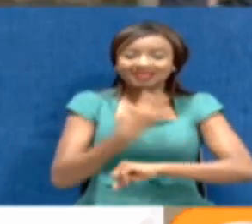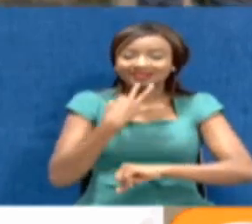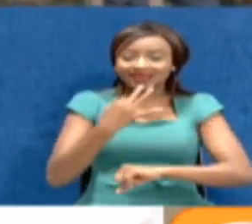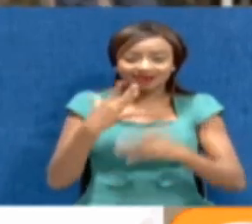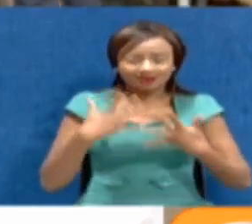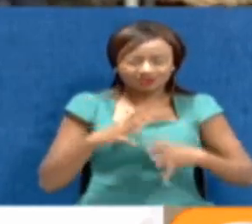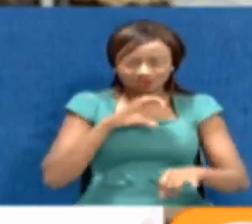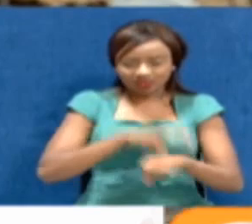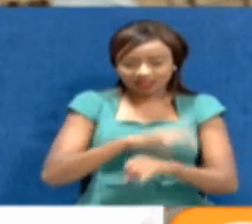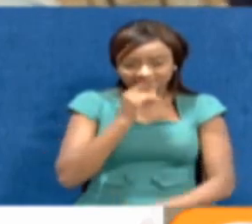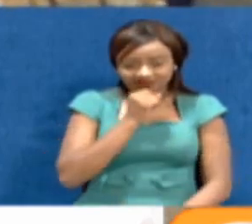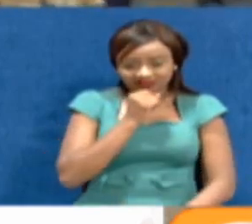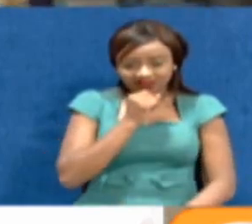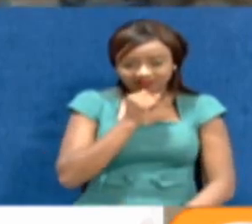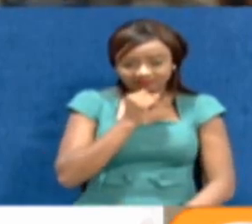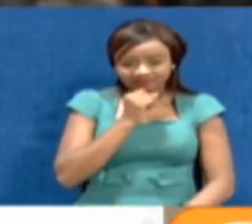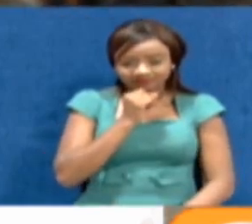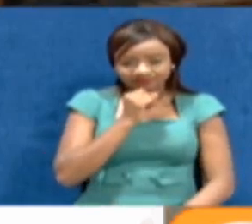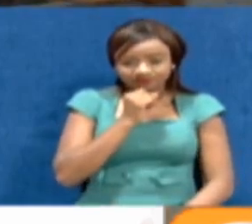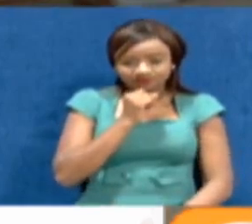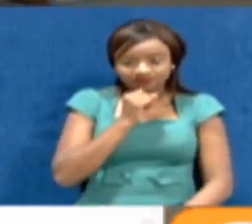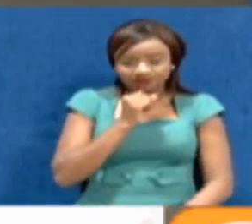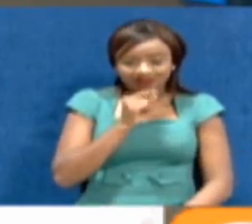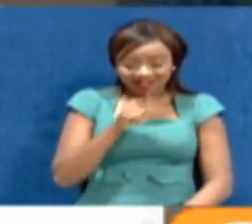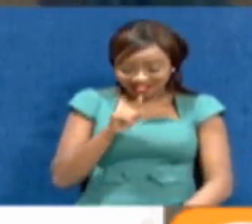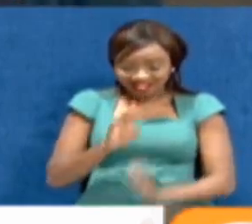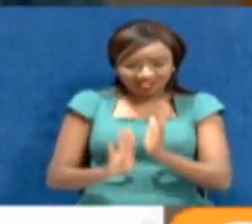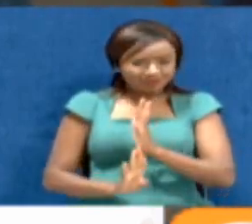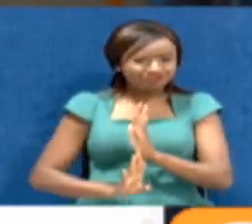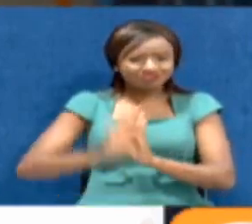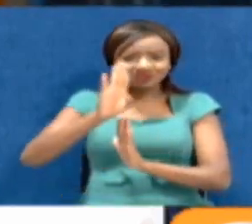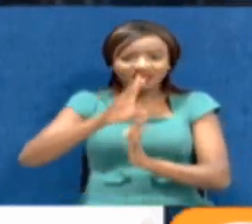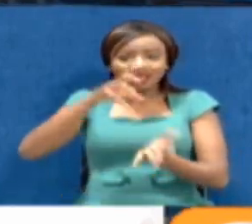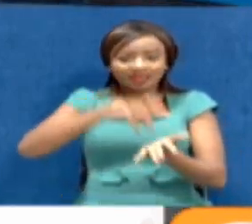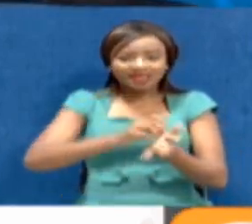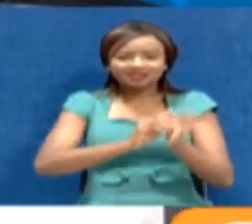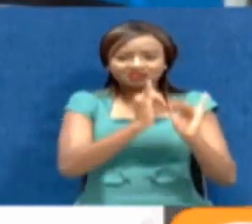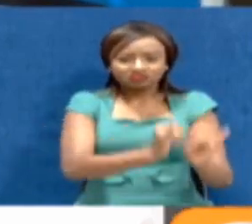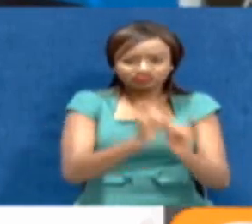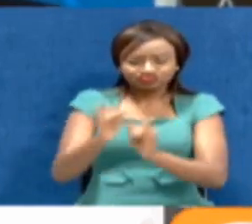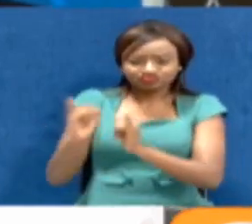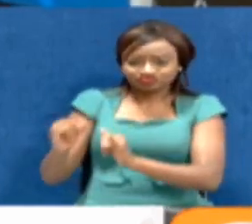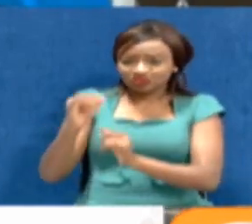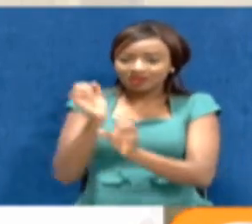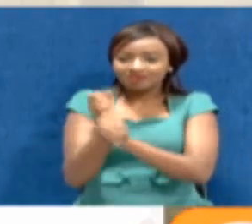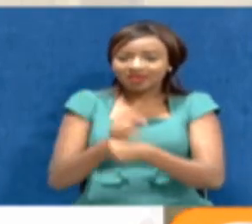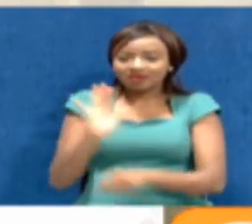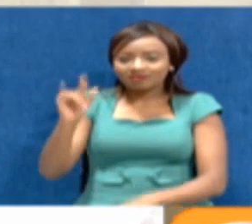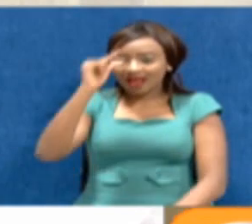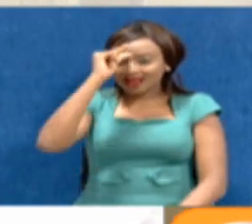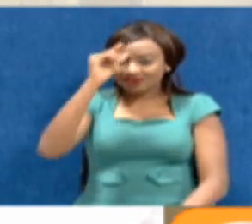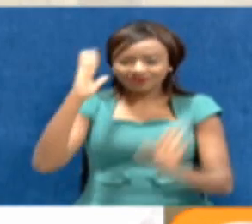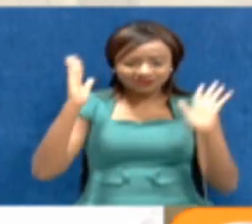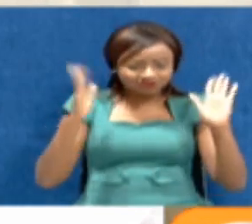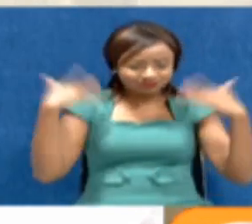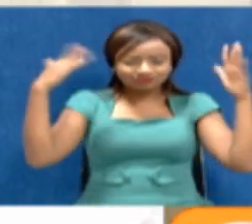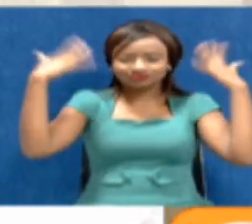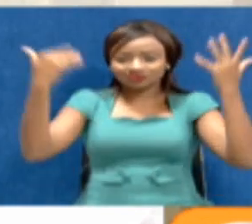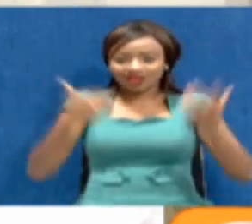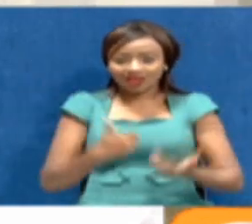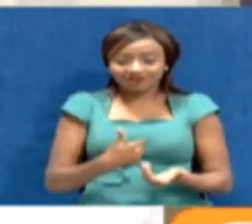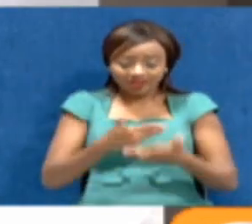the country. And it is this spike in new cases that is worrying government. A report by the Ministry of